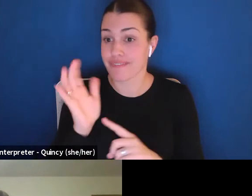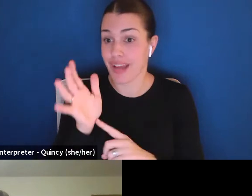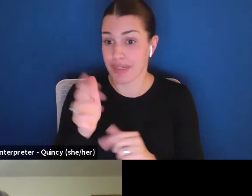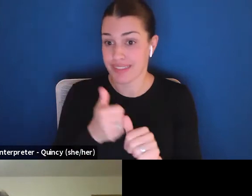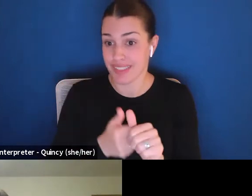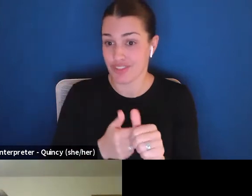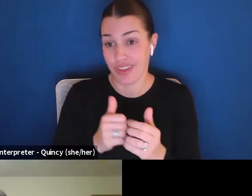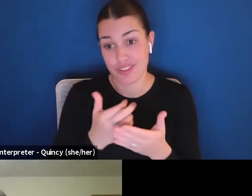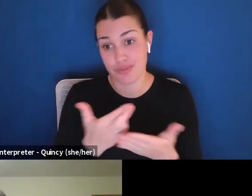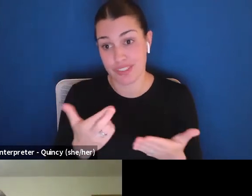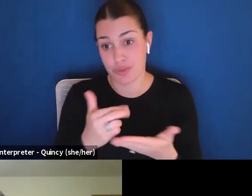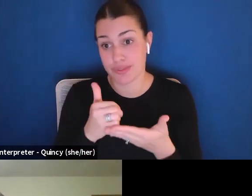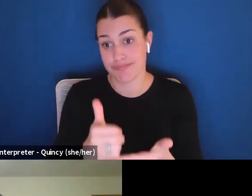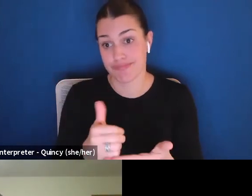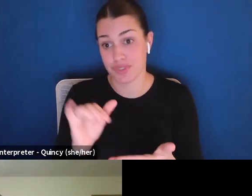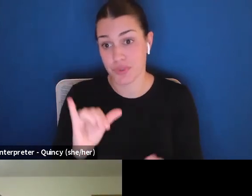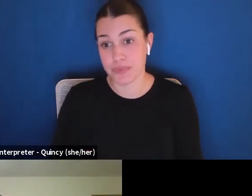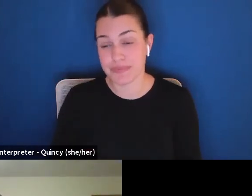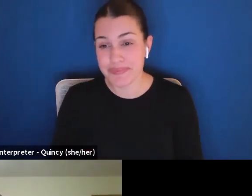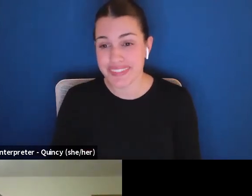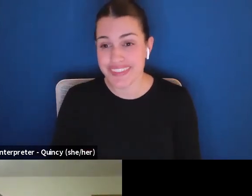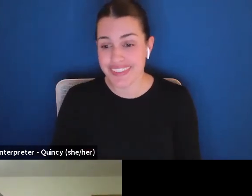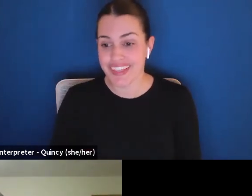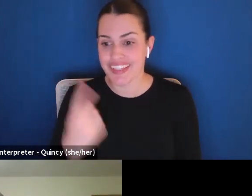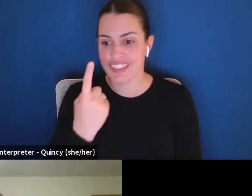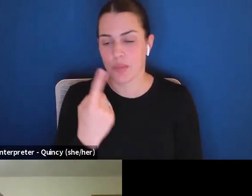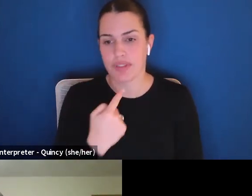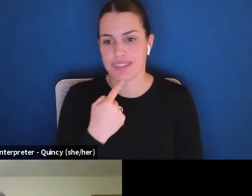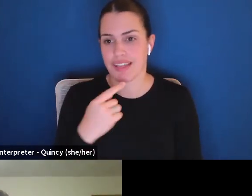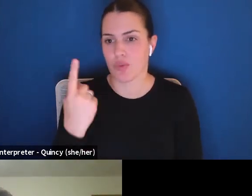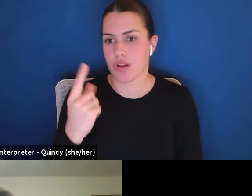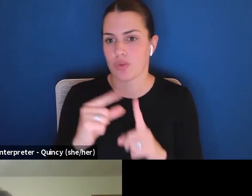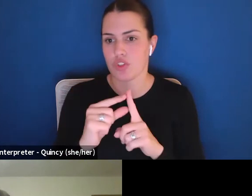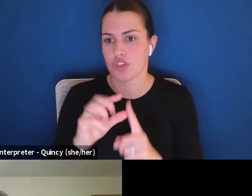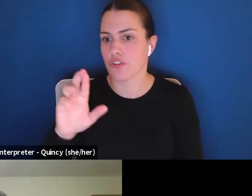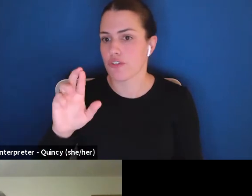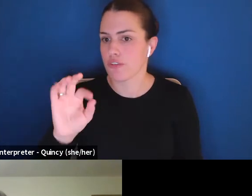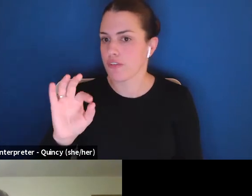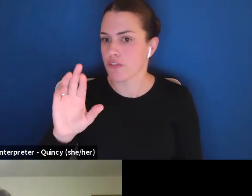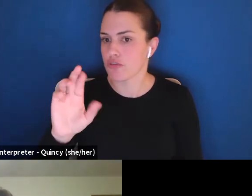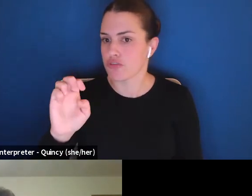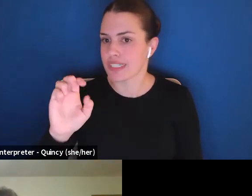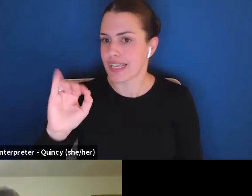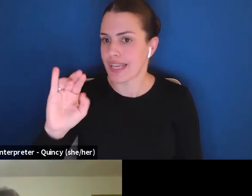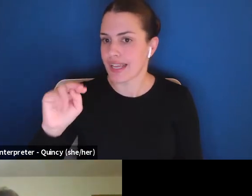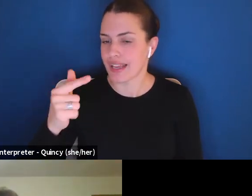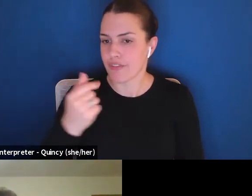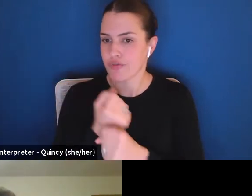also in there. Yeah, someone said freeing was one of the words that they used or how they felt about the